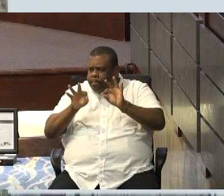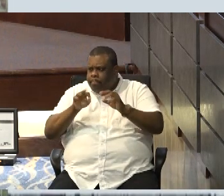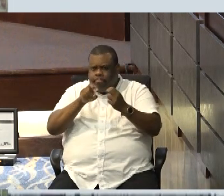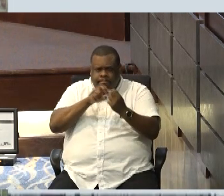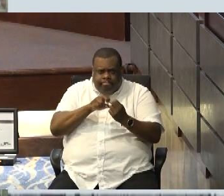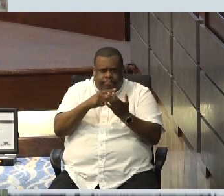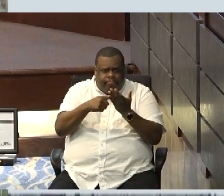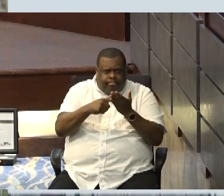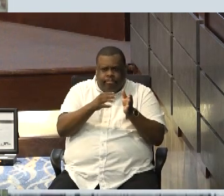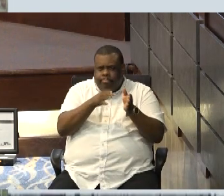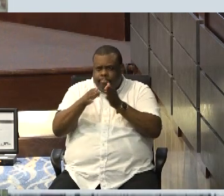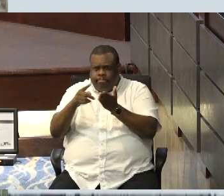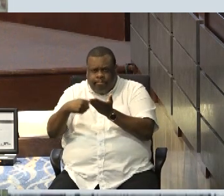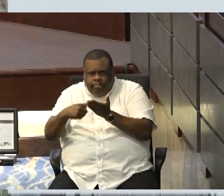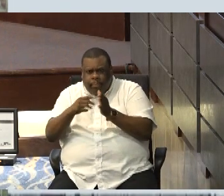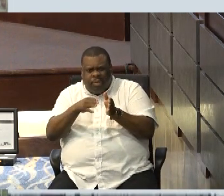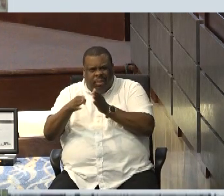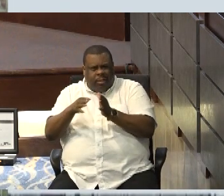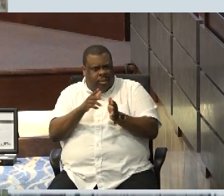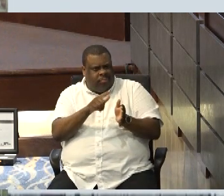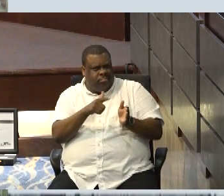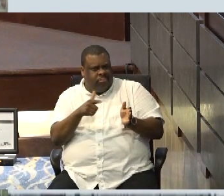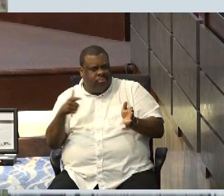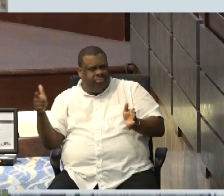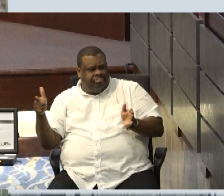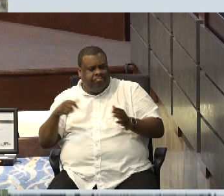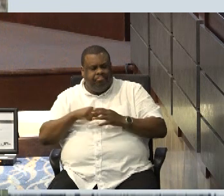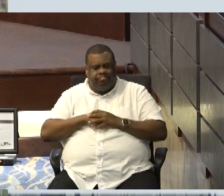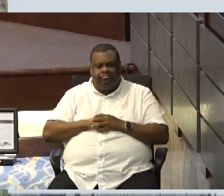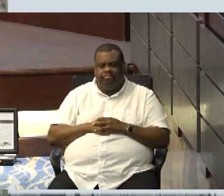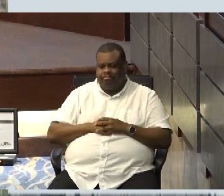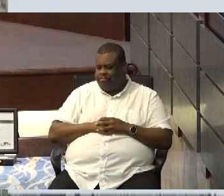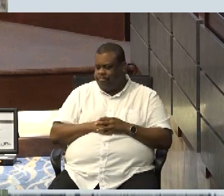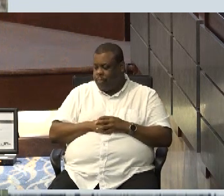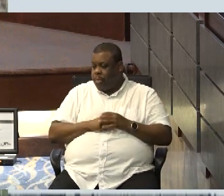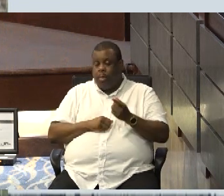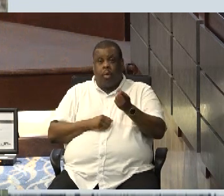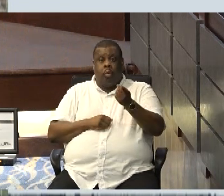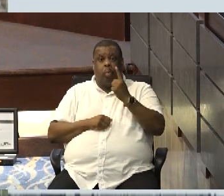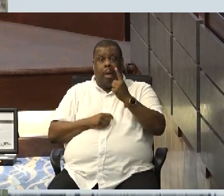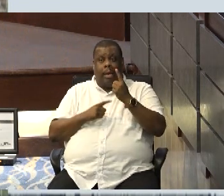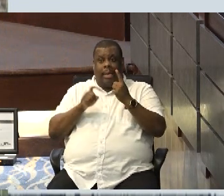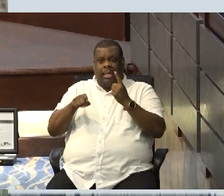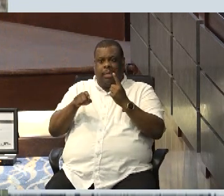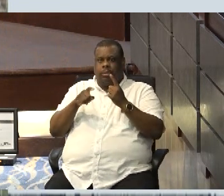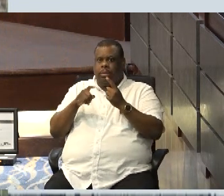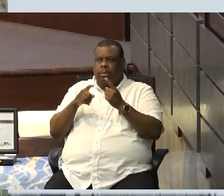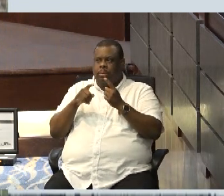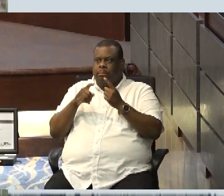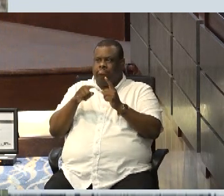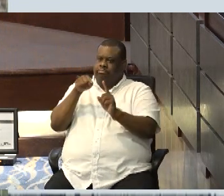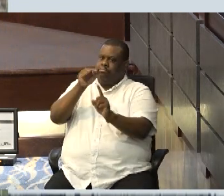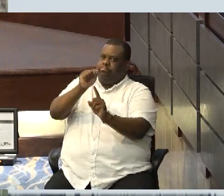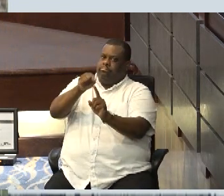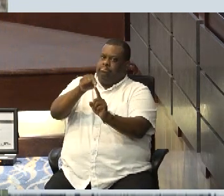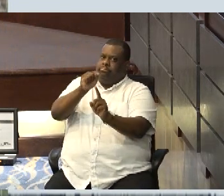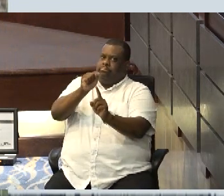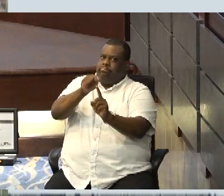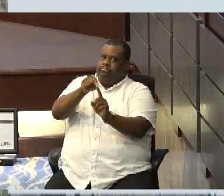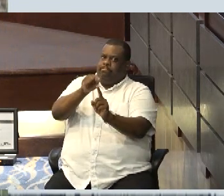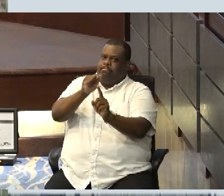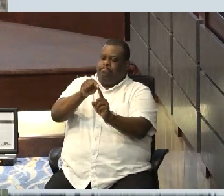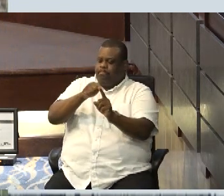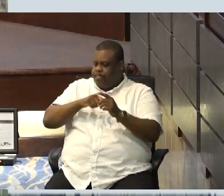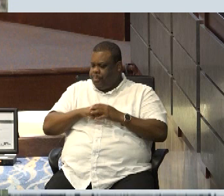One cool thing that I definitely recognize we need to pause and highlight for a moment, the gap between the Gensler